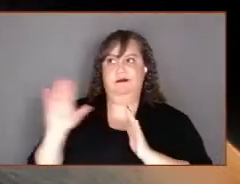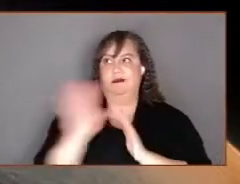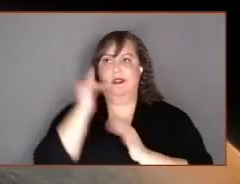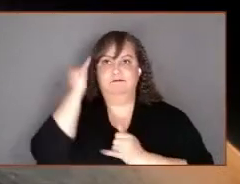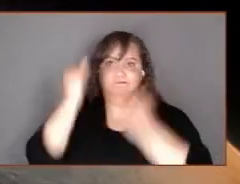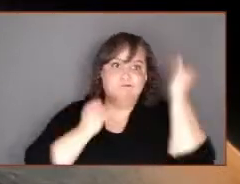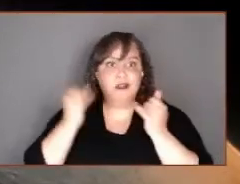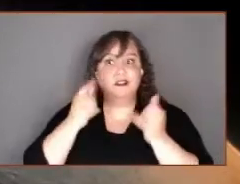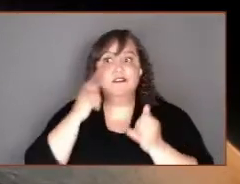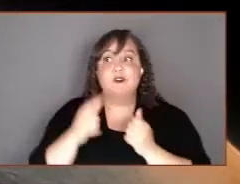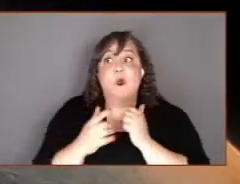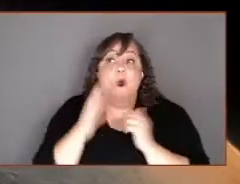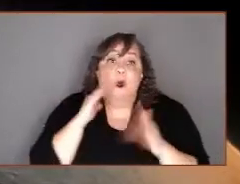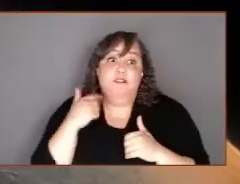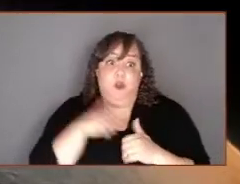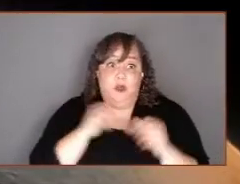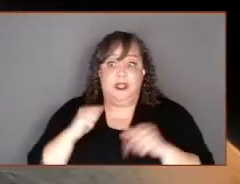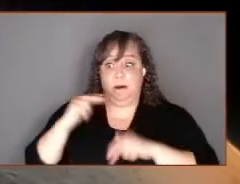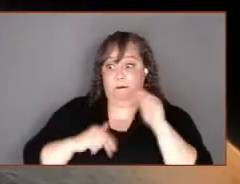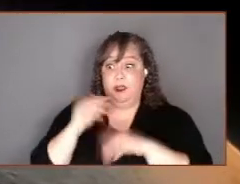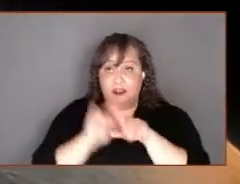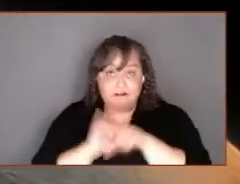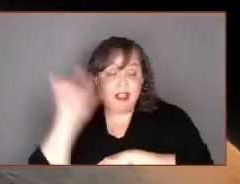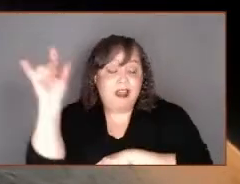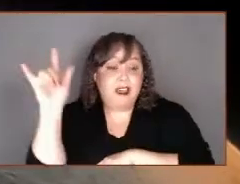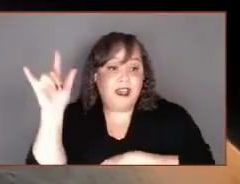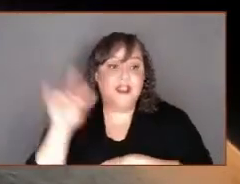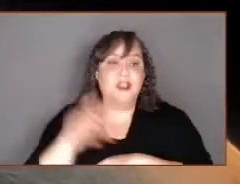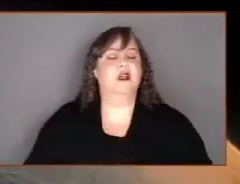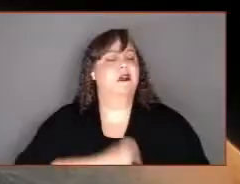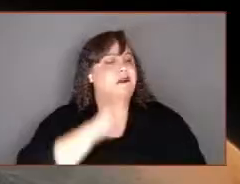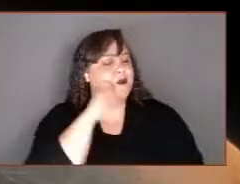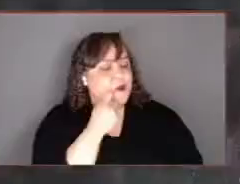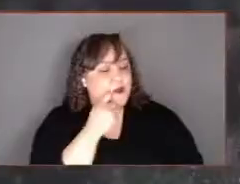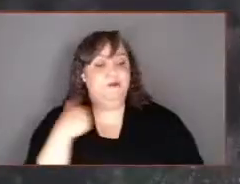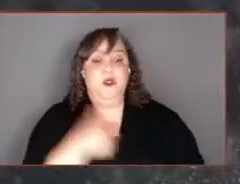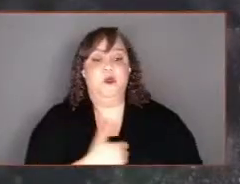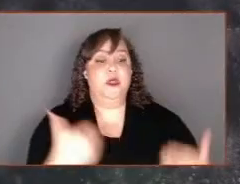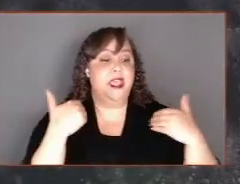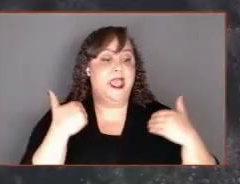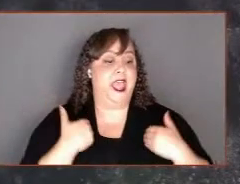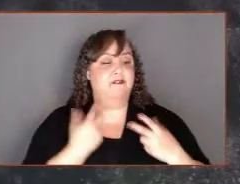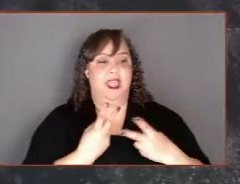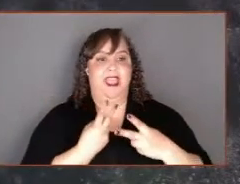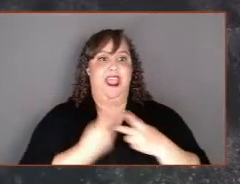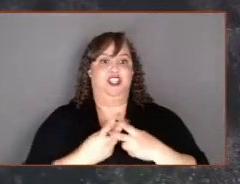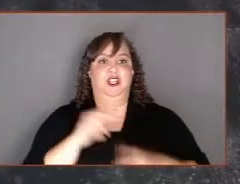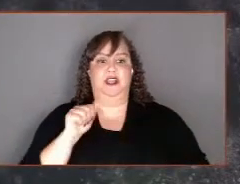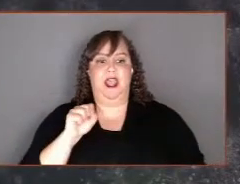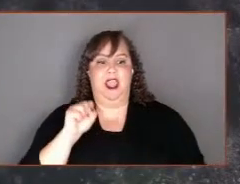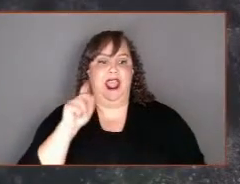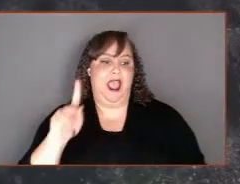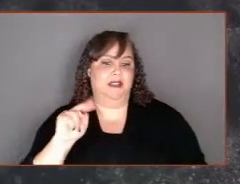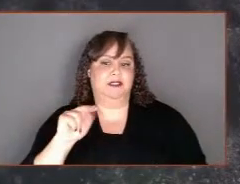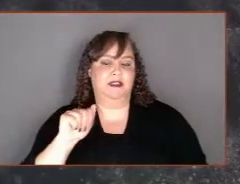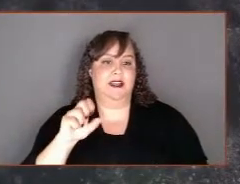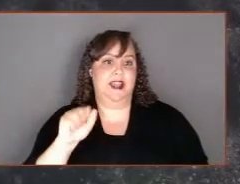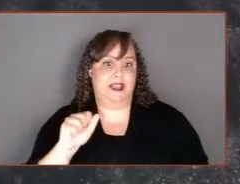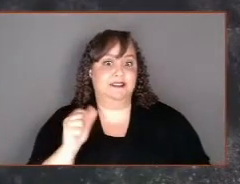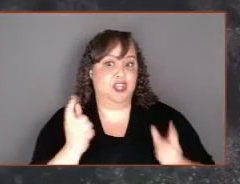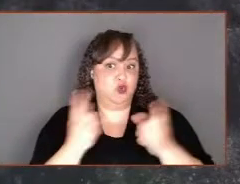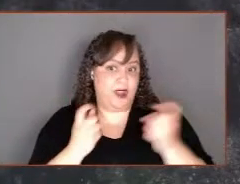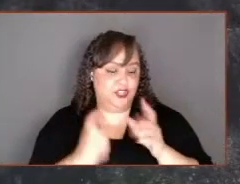and fly. Very cool. So we've got some questions coming in from the hashtag #AskNASA for you, Chris. So our first question is